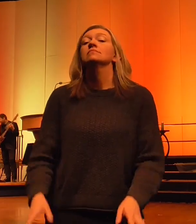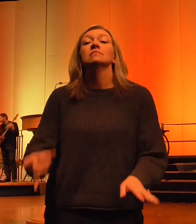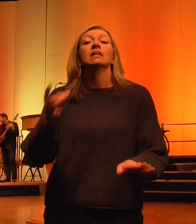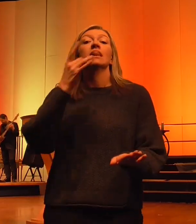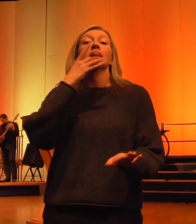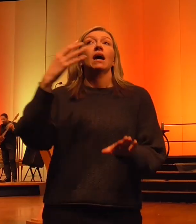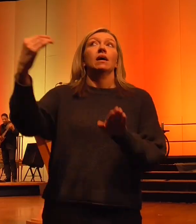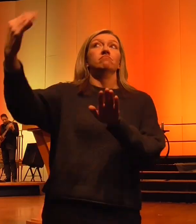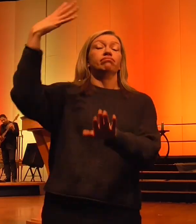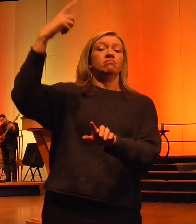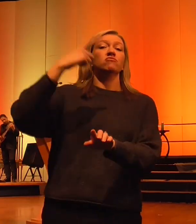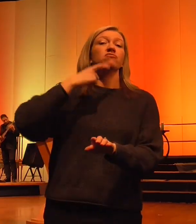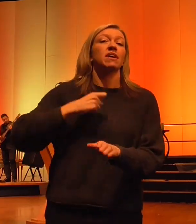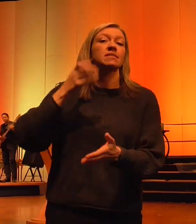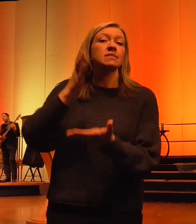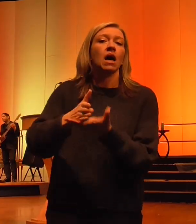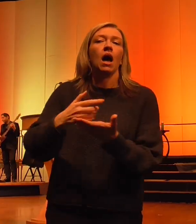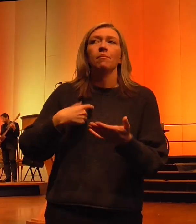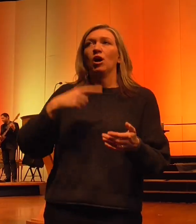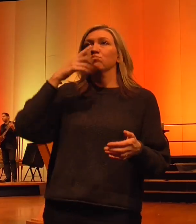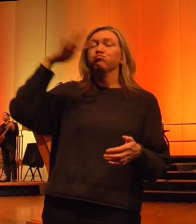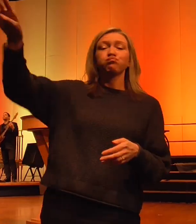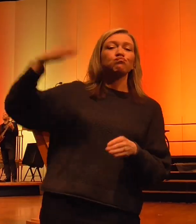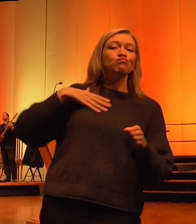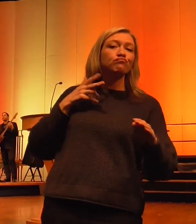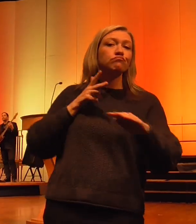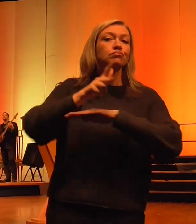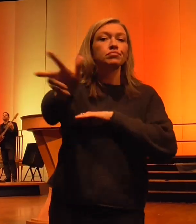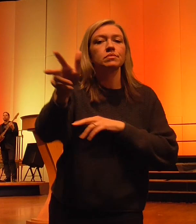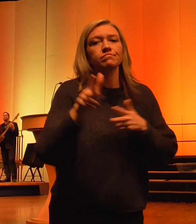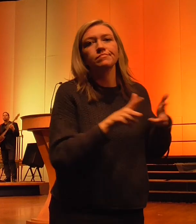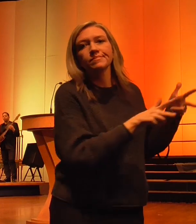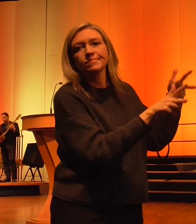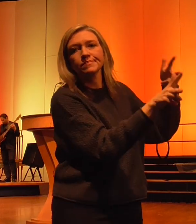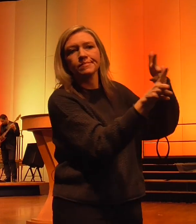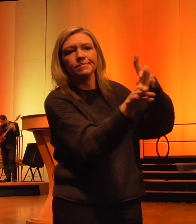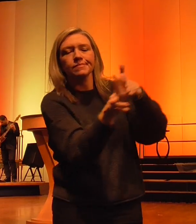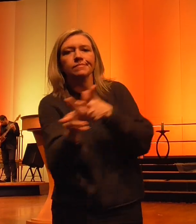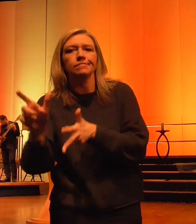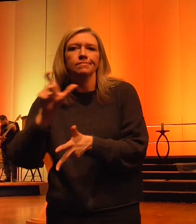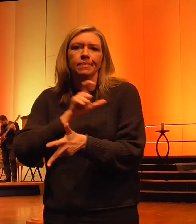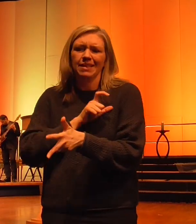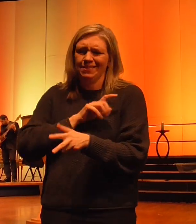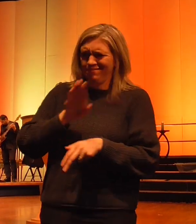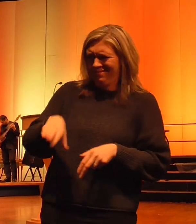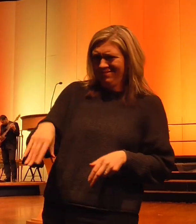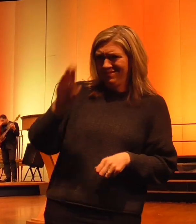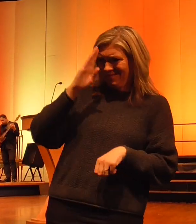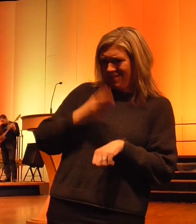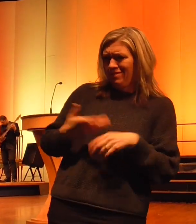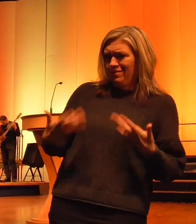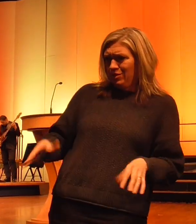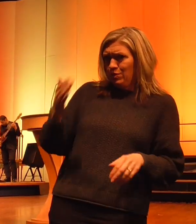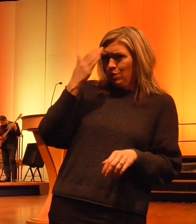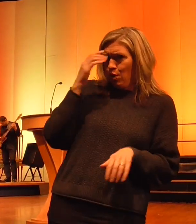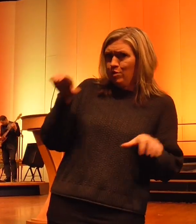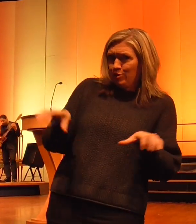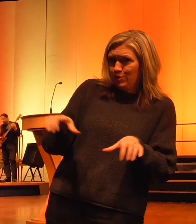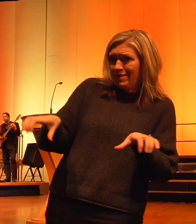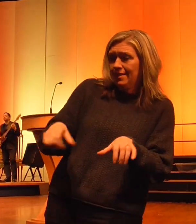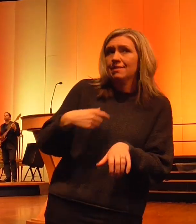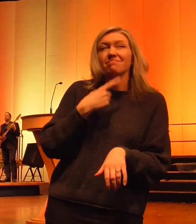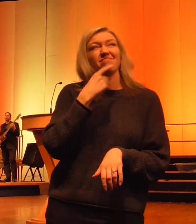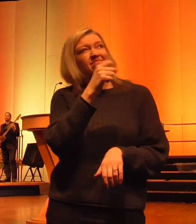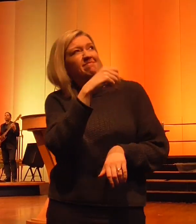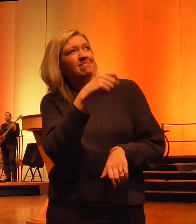Lights just stop, I go through. Hold me over, said the man in blue. Son, you know what you done did. I said